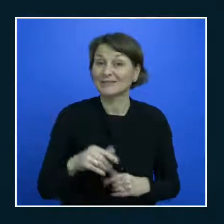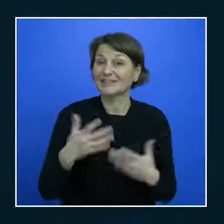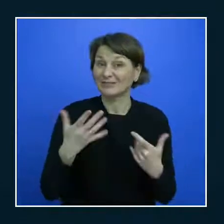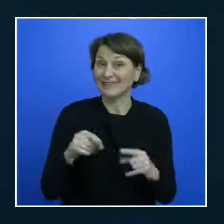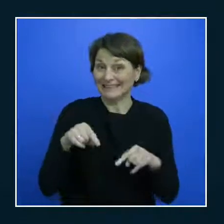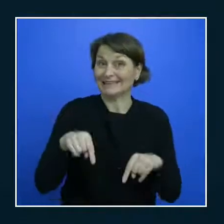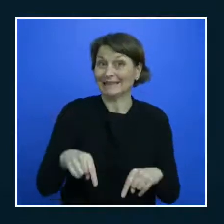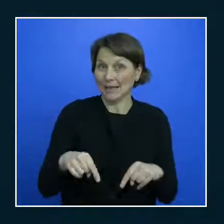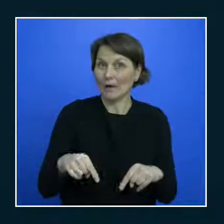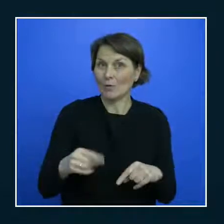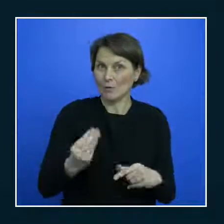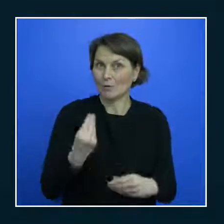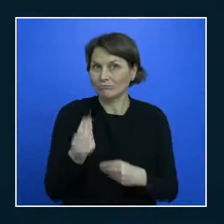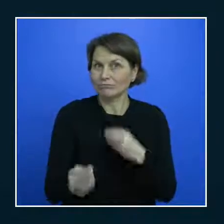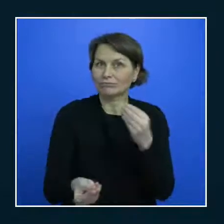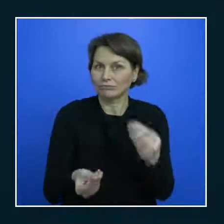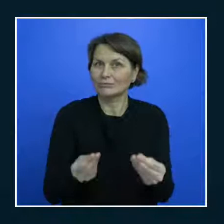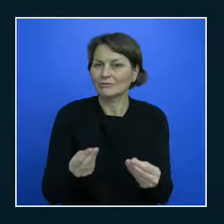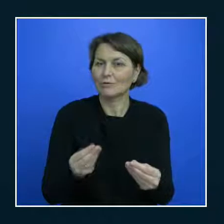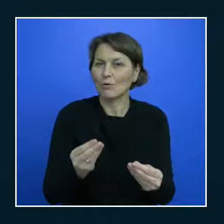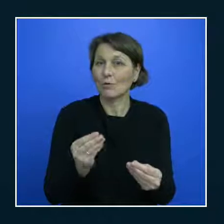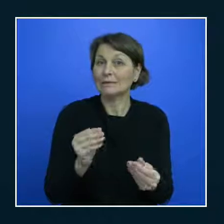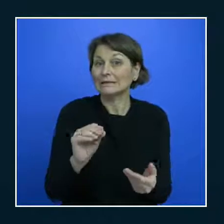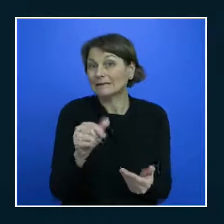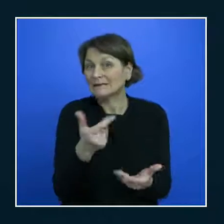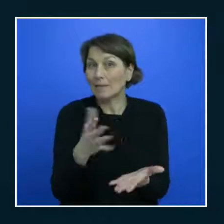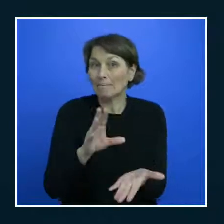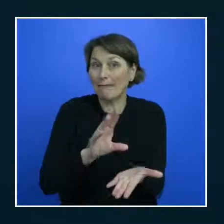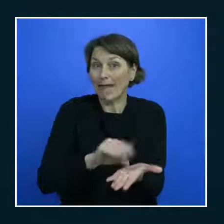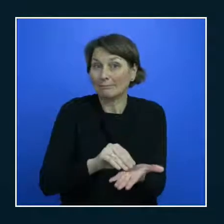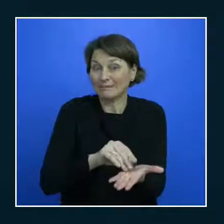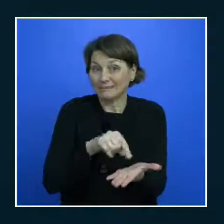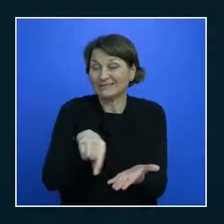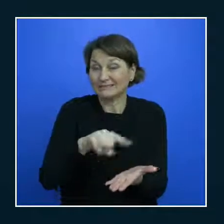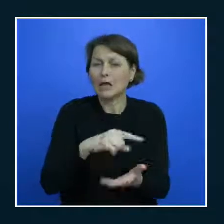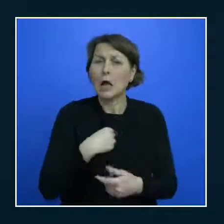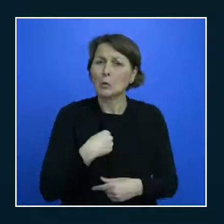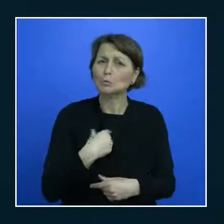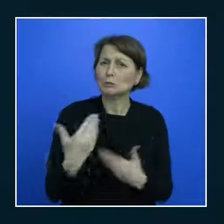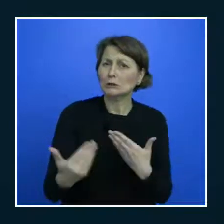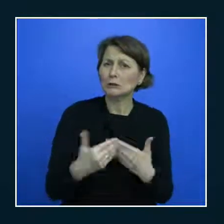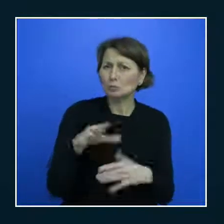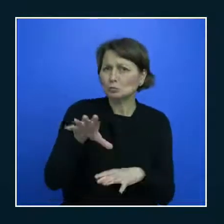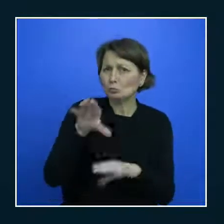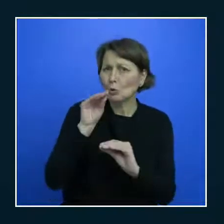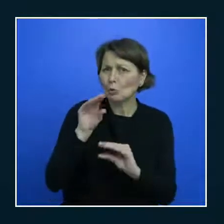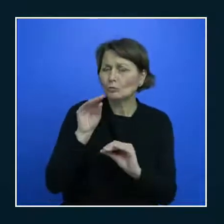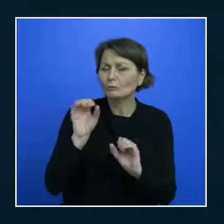so it is quite easy to learn. I tried it out a while back.